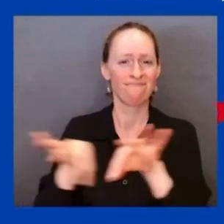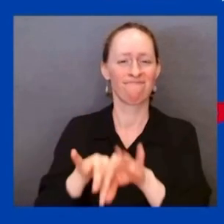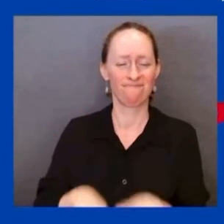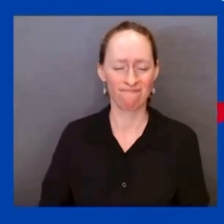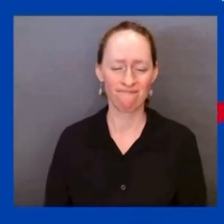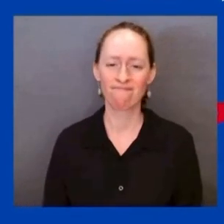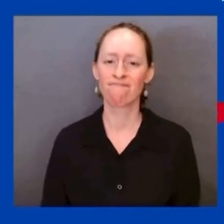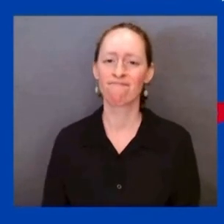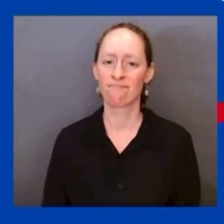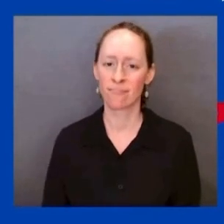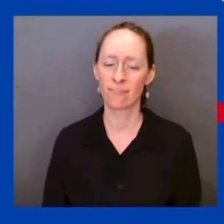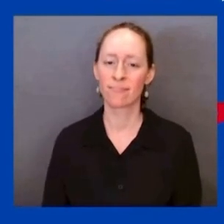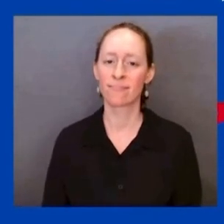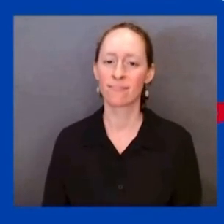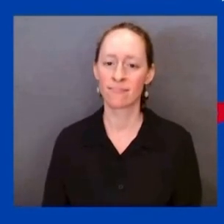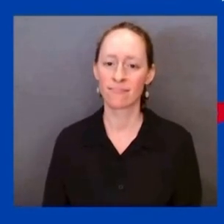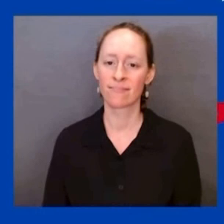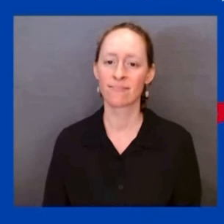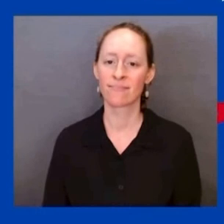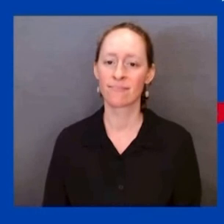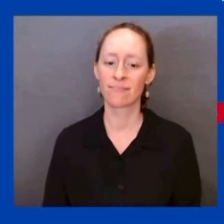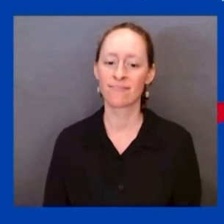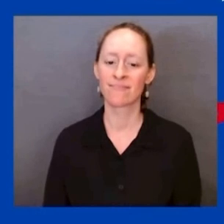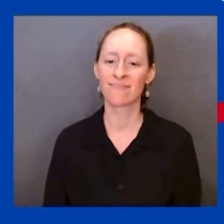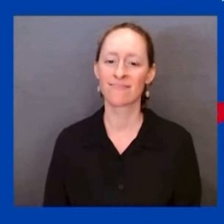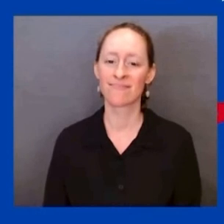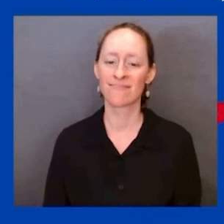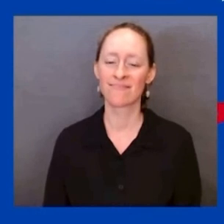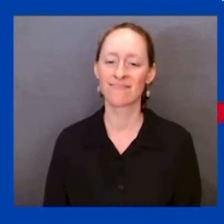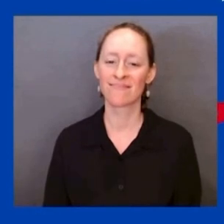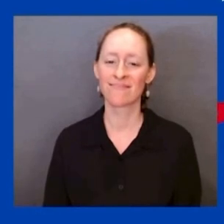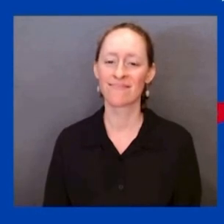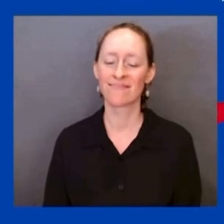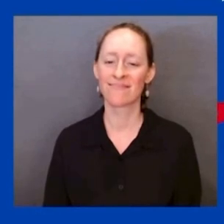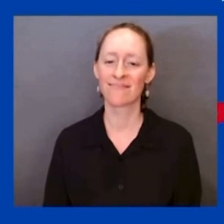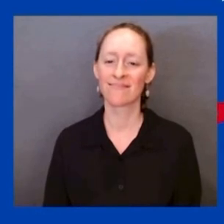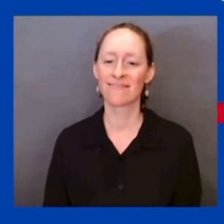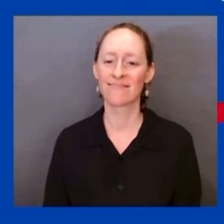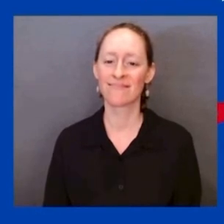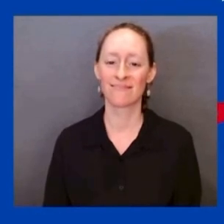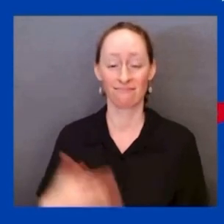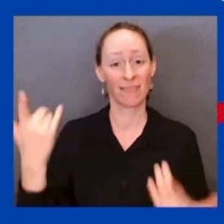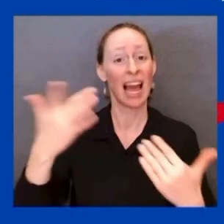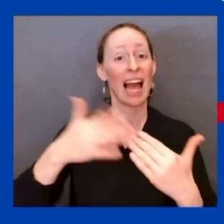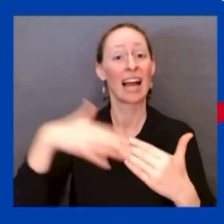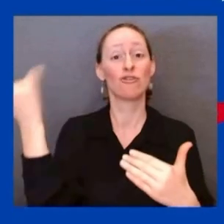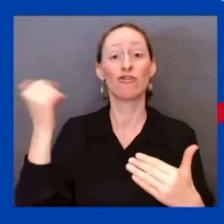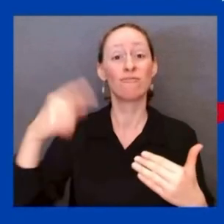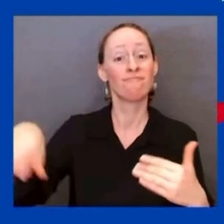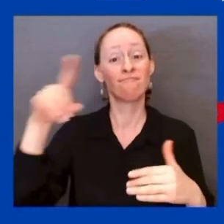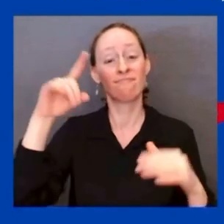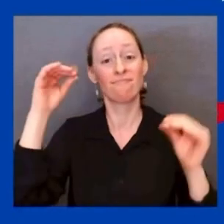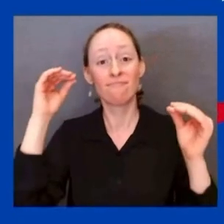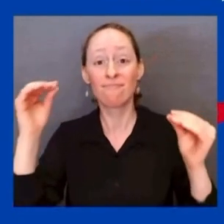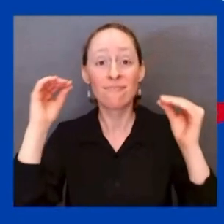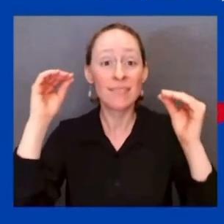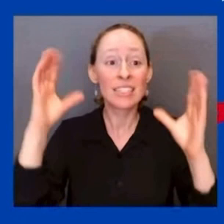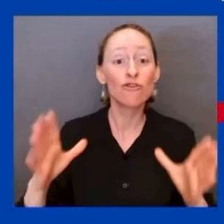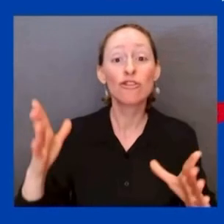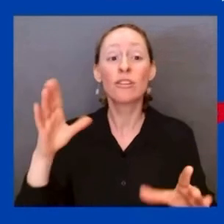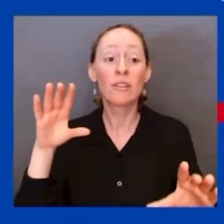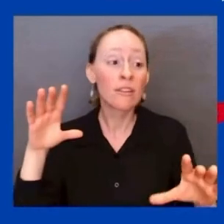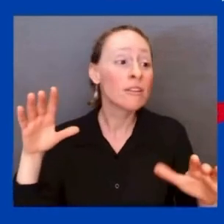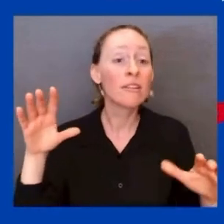We're making it easier for teachers to enter the field in the first place, which is why we're already helped nearly 20 states put in